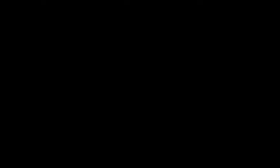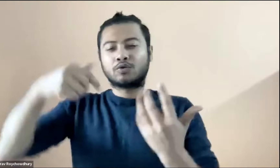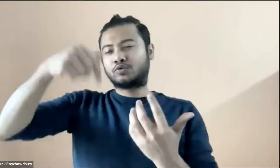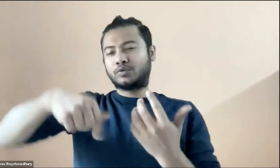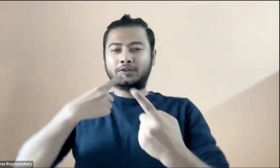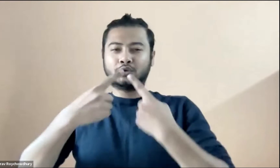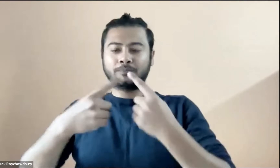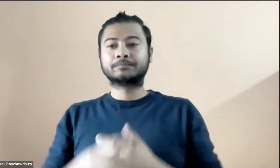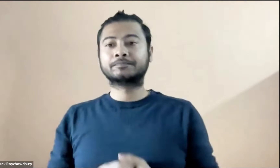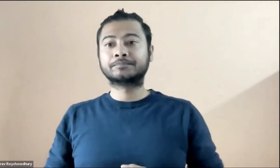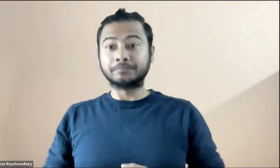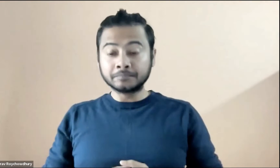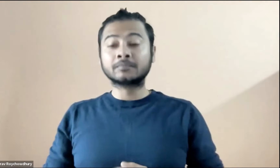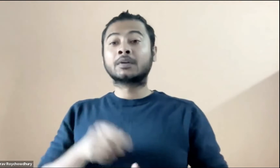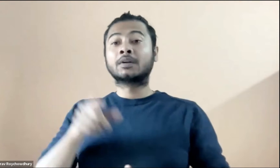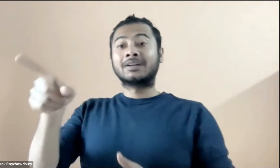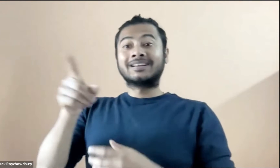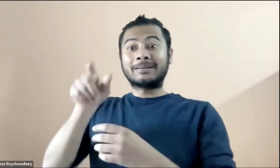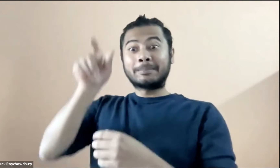can see